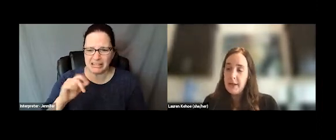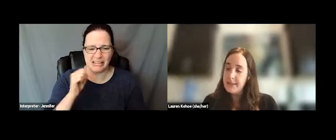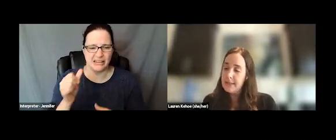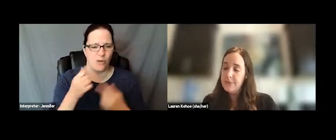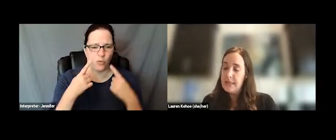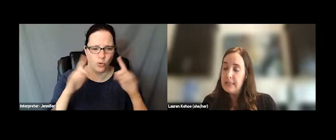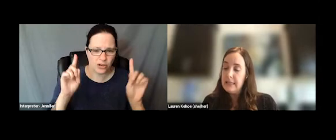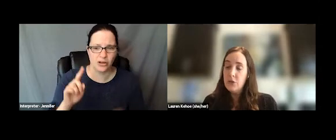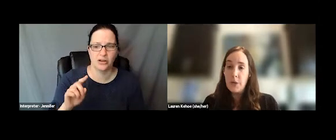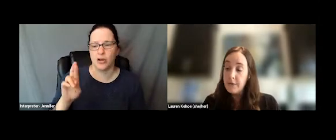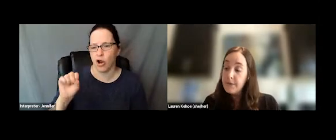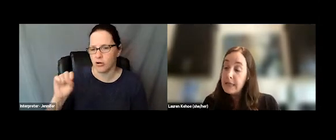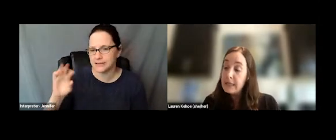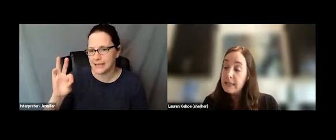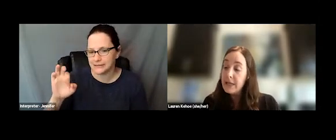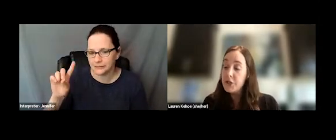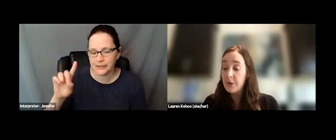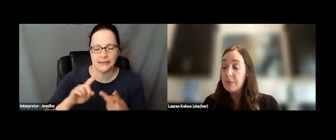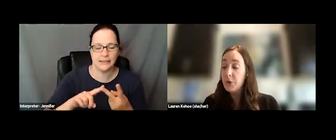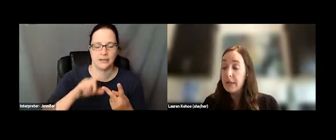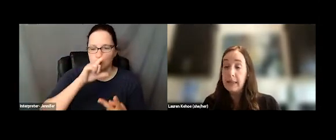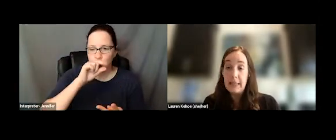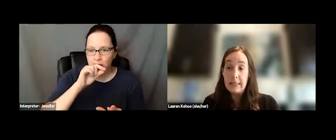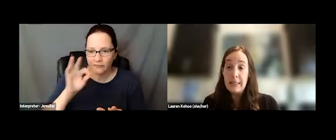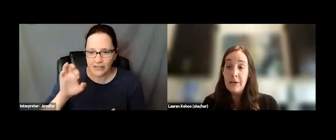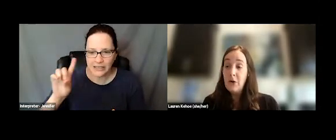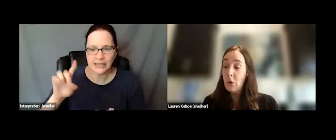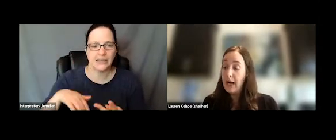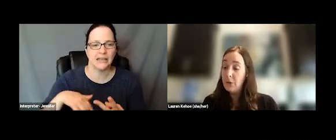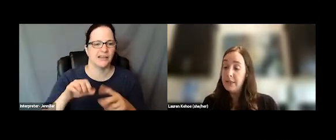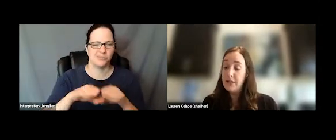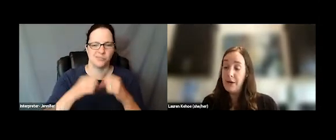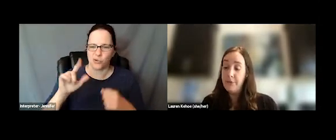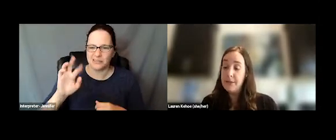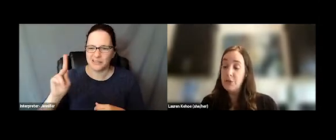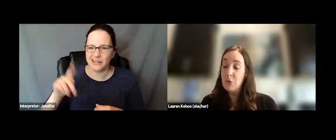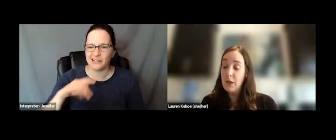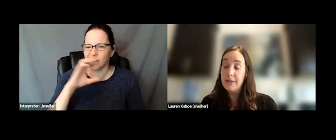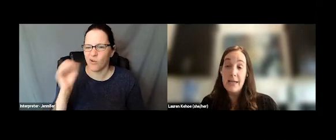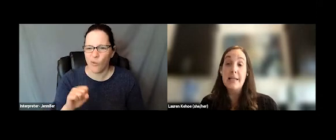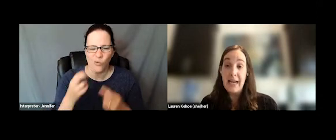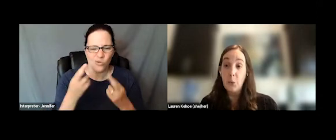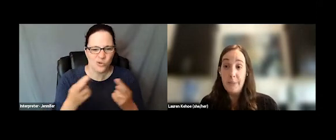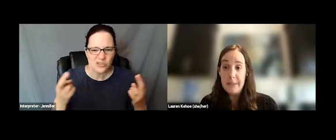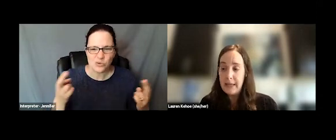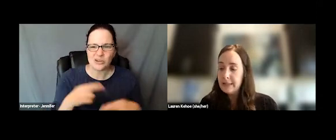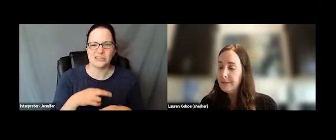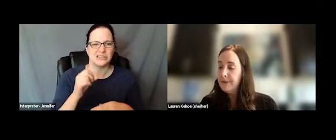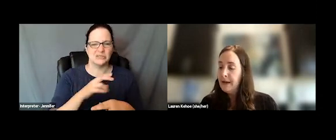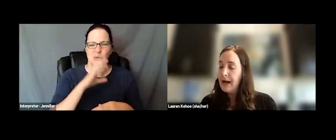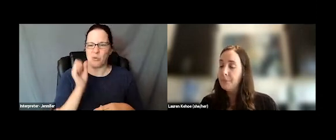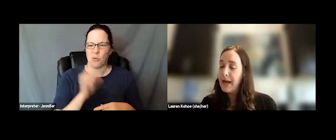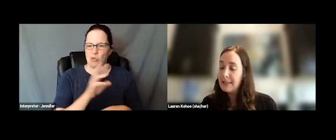included RSS feeds, Twitter feeds, and generally broken links or outdated reference or taken down